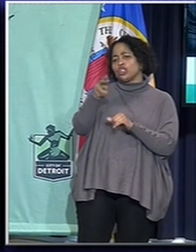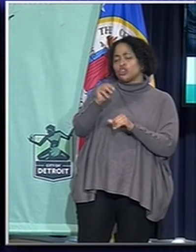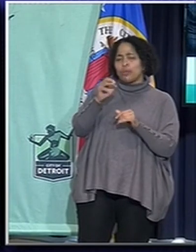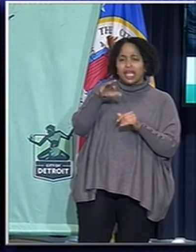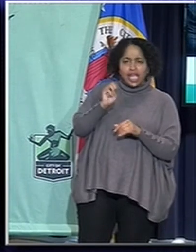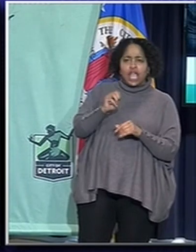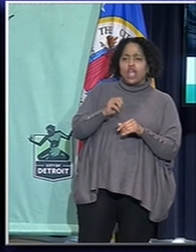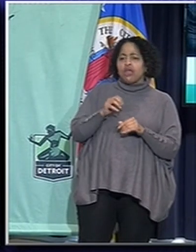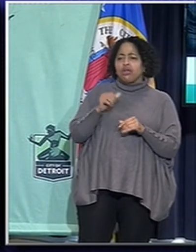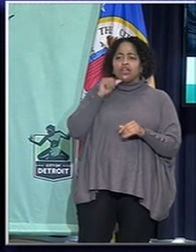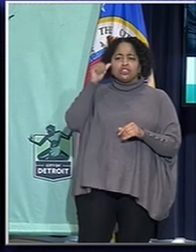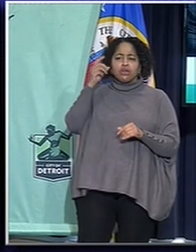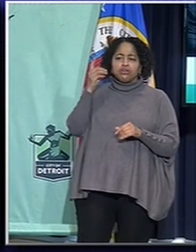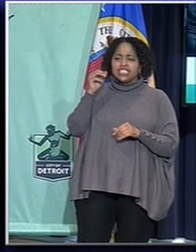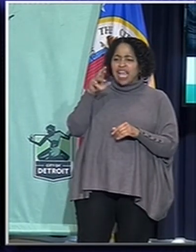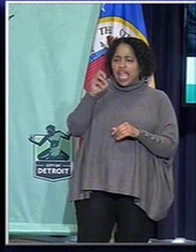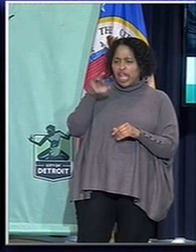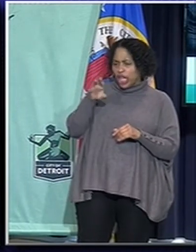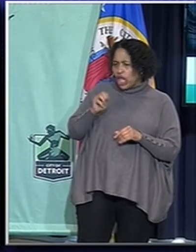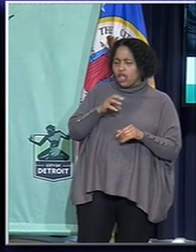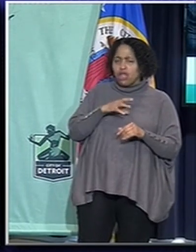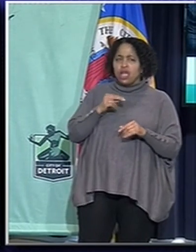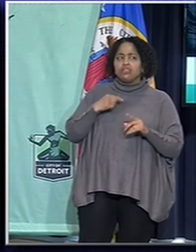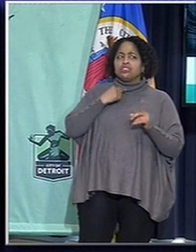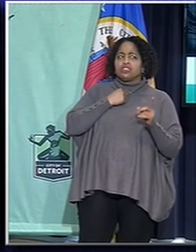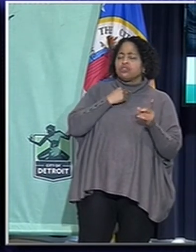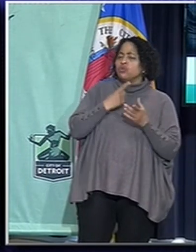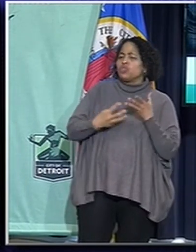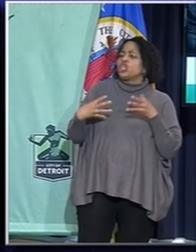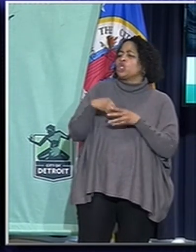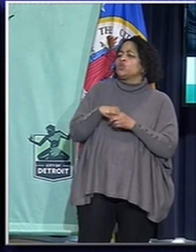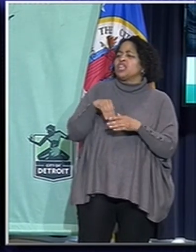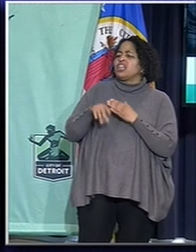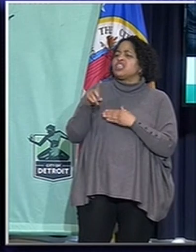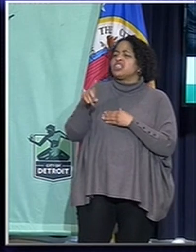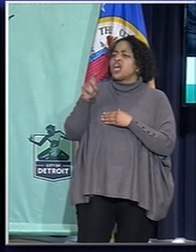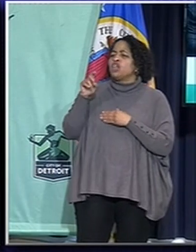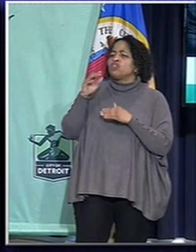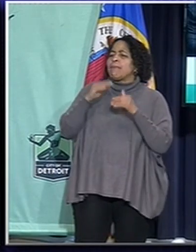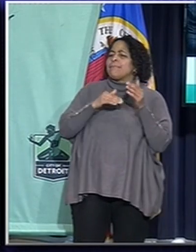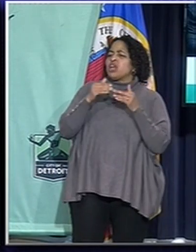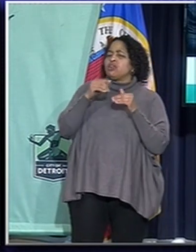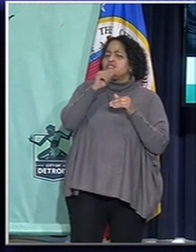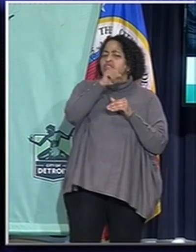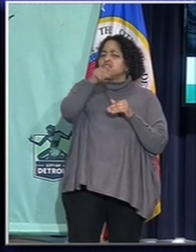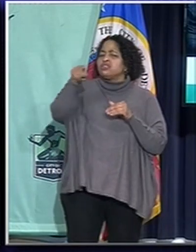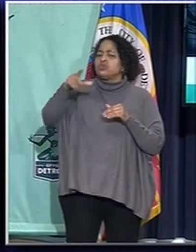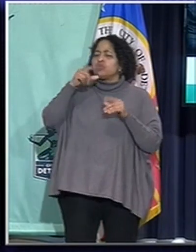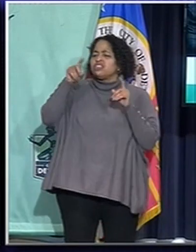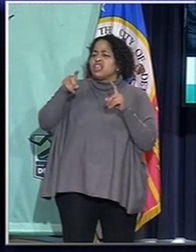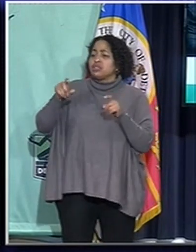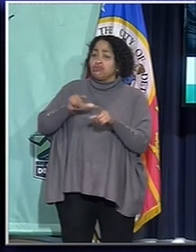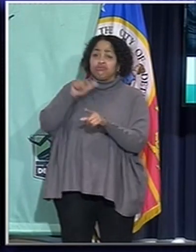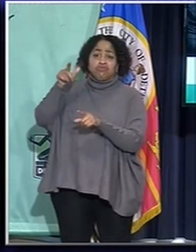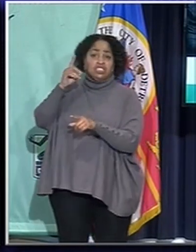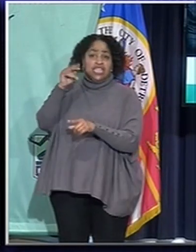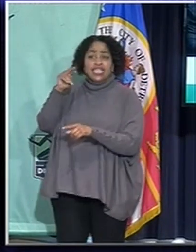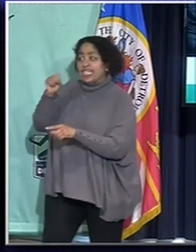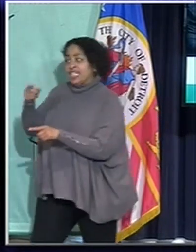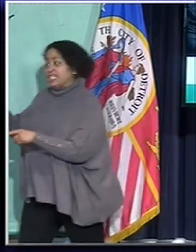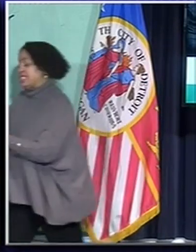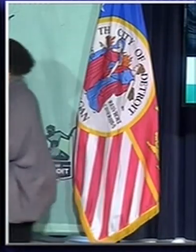cetera, and curious as to what's included in the 100 buildings that are going to be tested. I'll leave it to Denise or John.